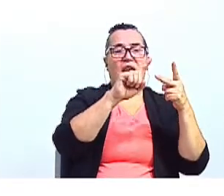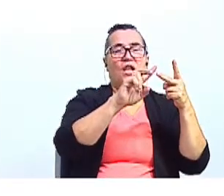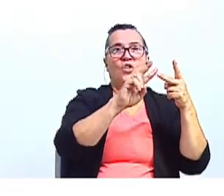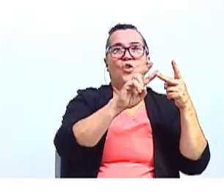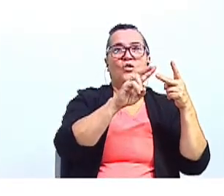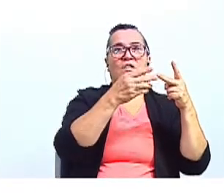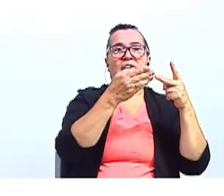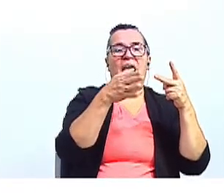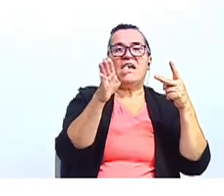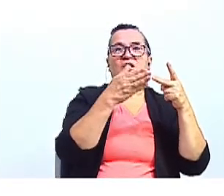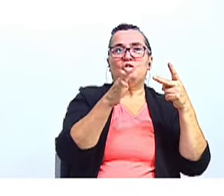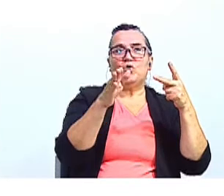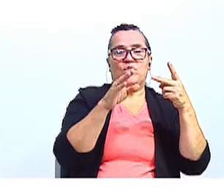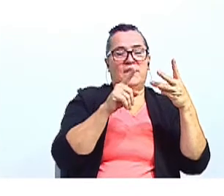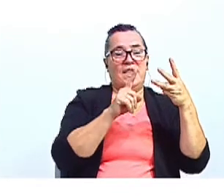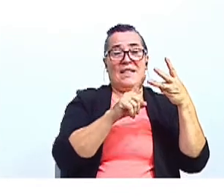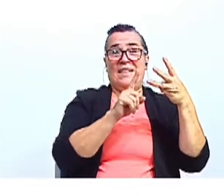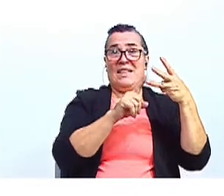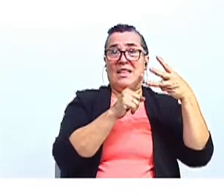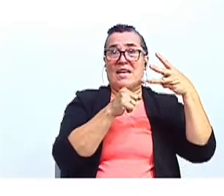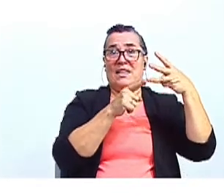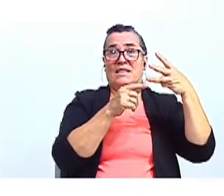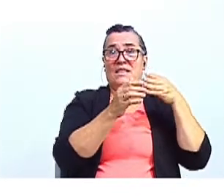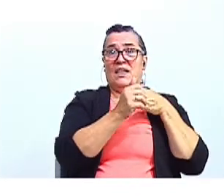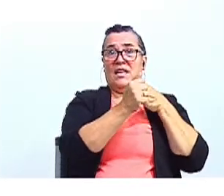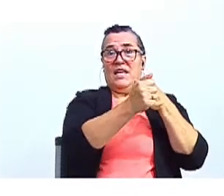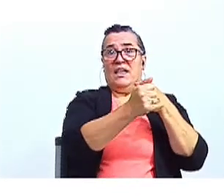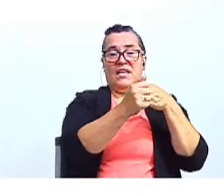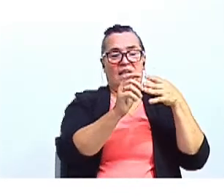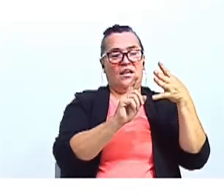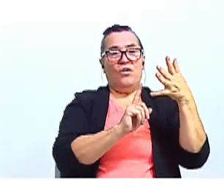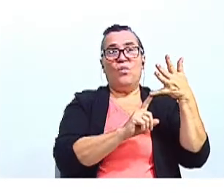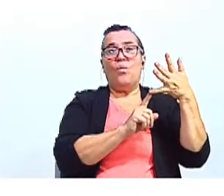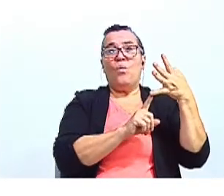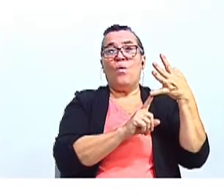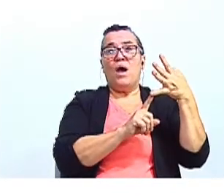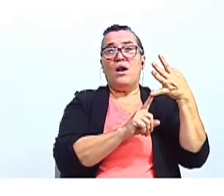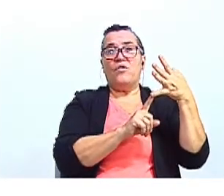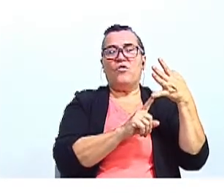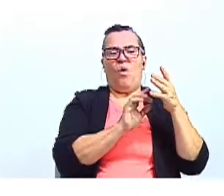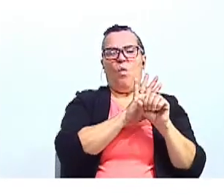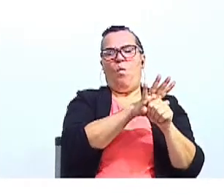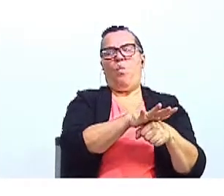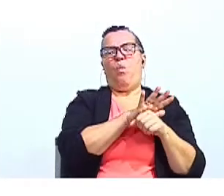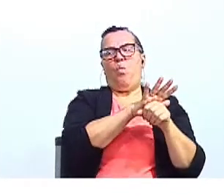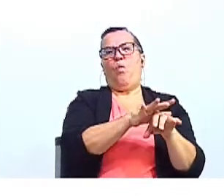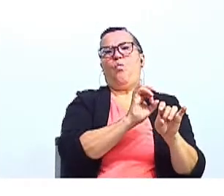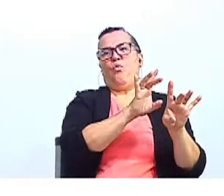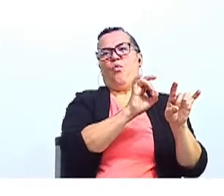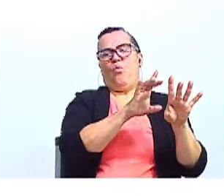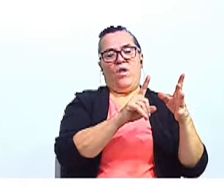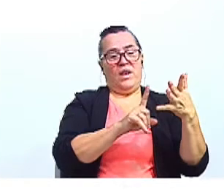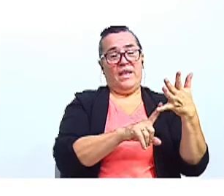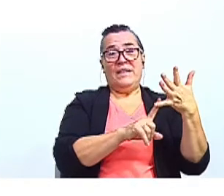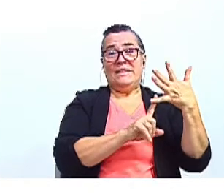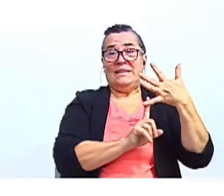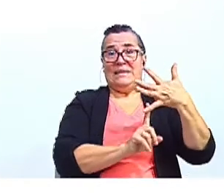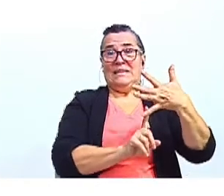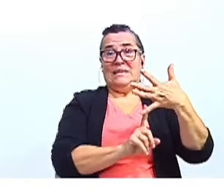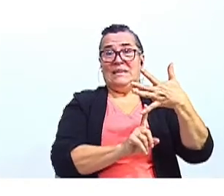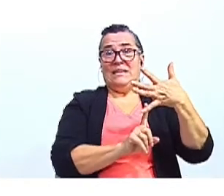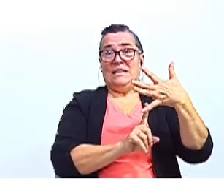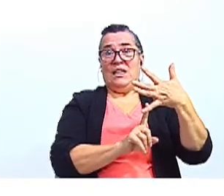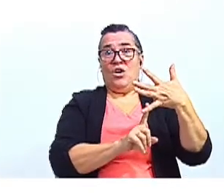excluding. Number 3, leader. Number 4, bullying. And number 5,